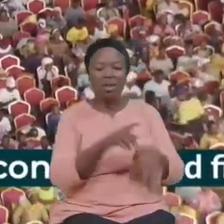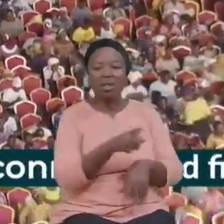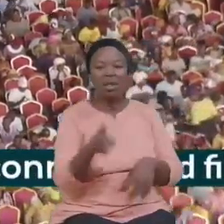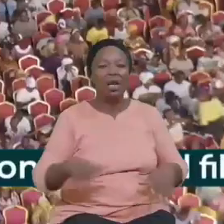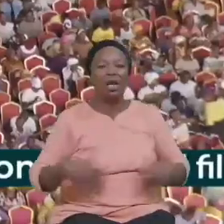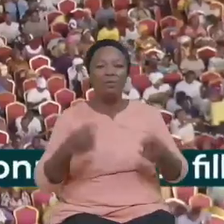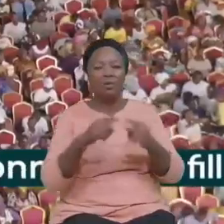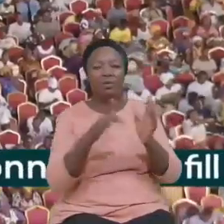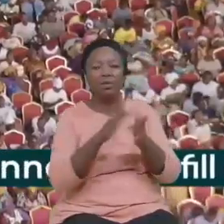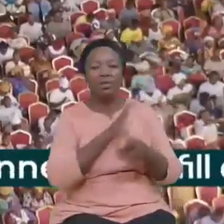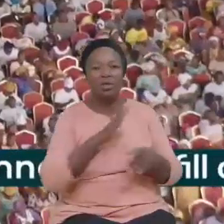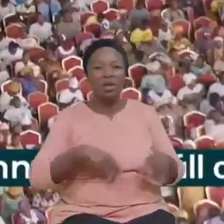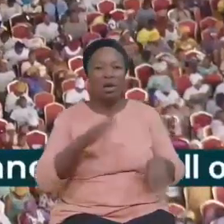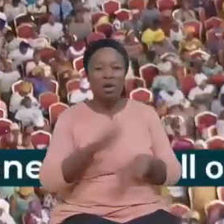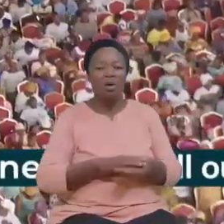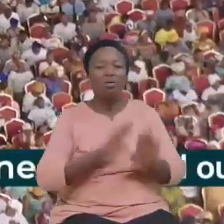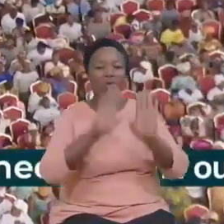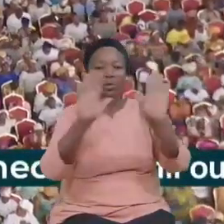30th April,